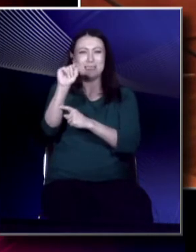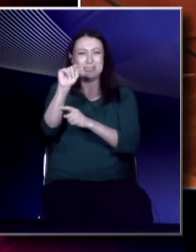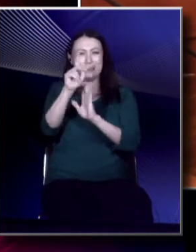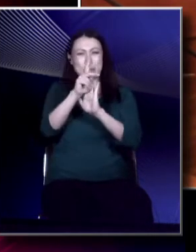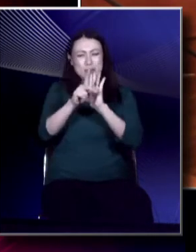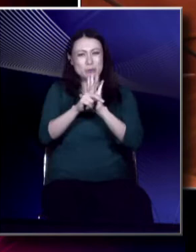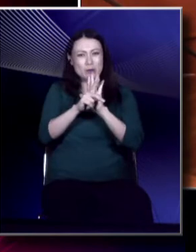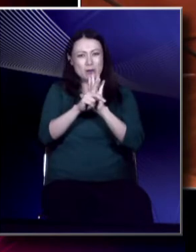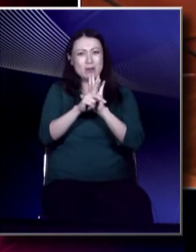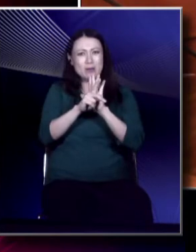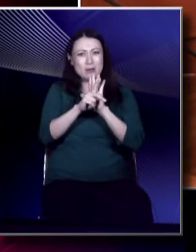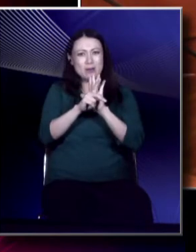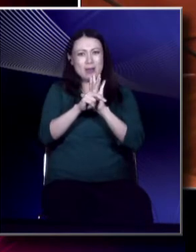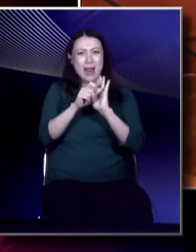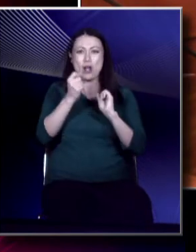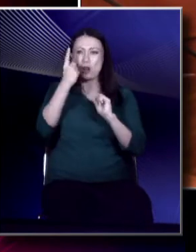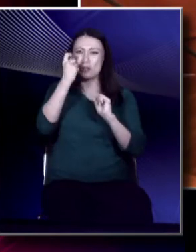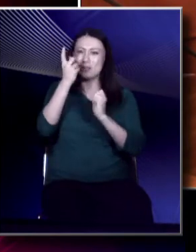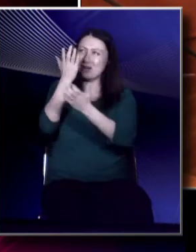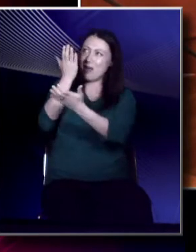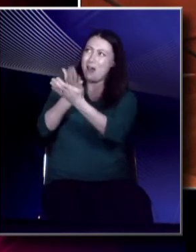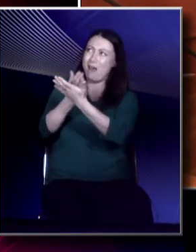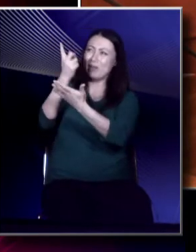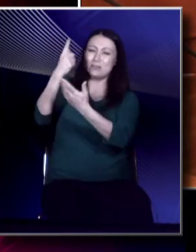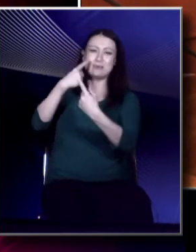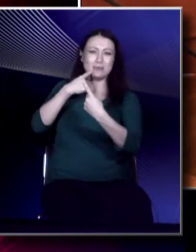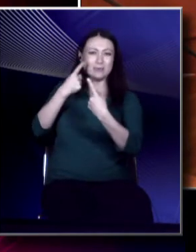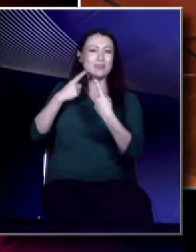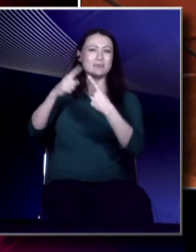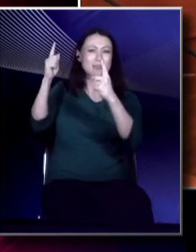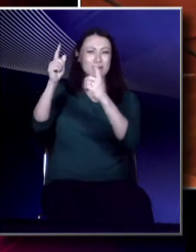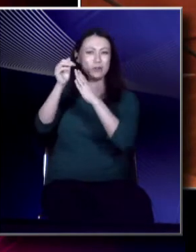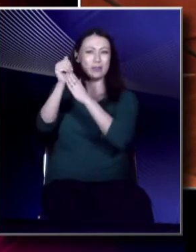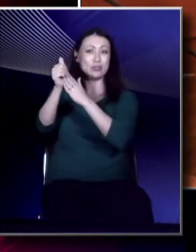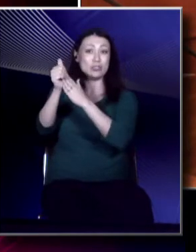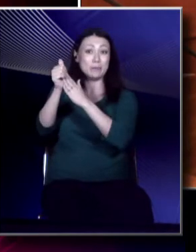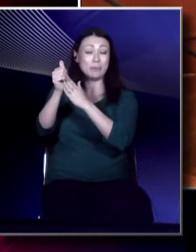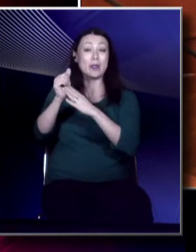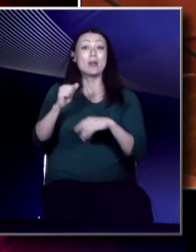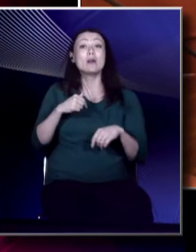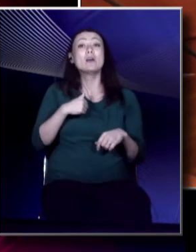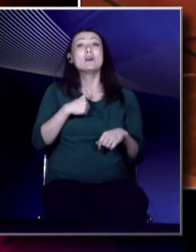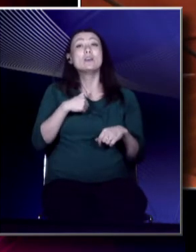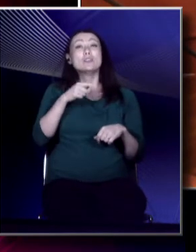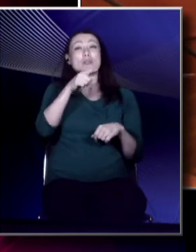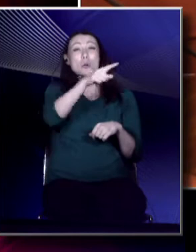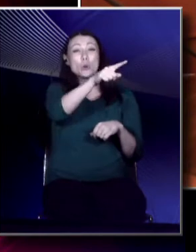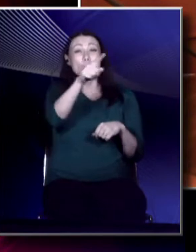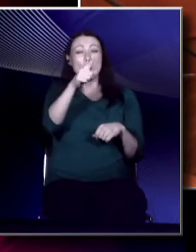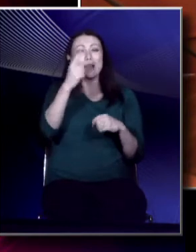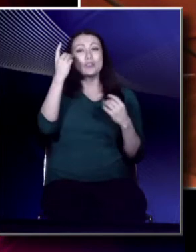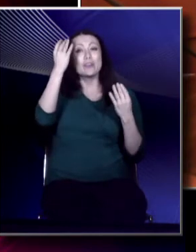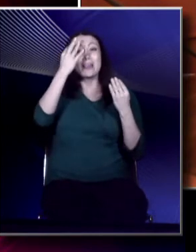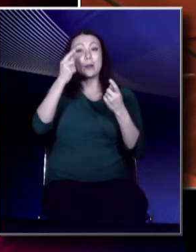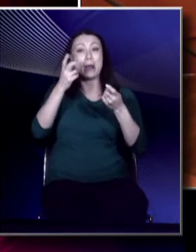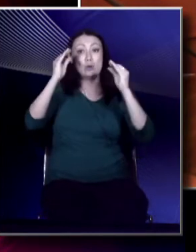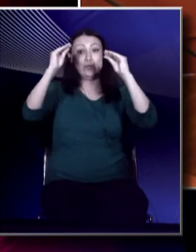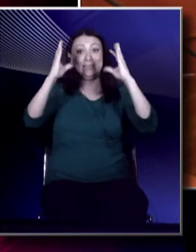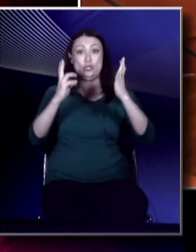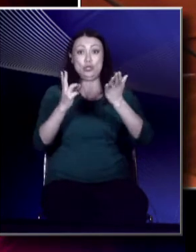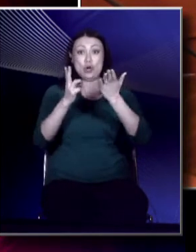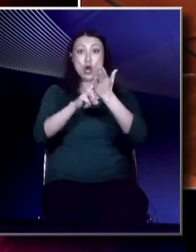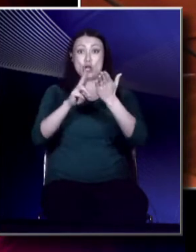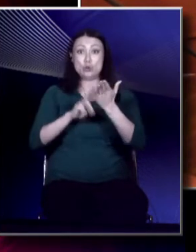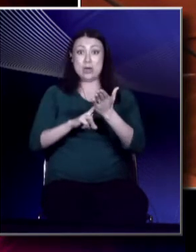of successful leadership. As the board considers a template for teacher contracts, it causes me